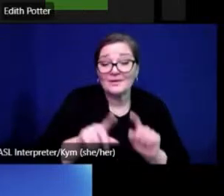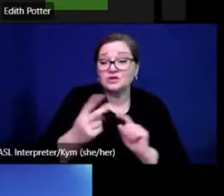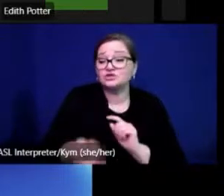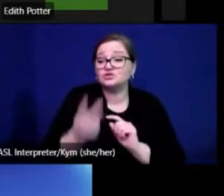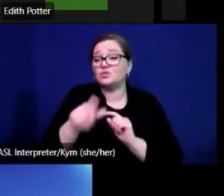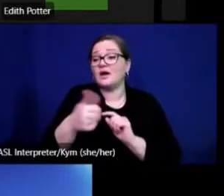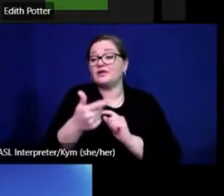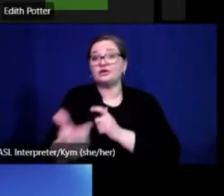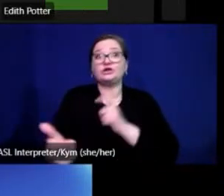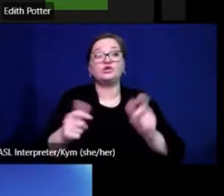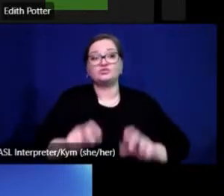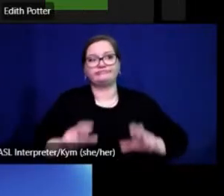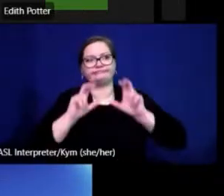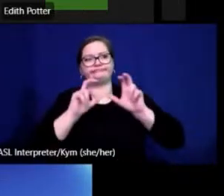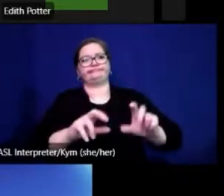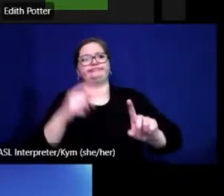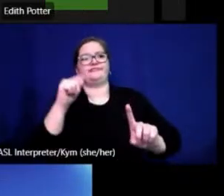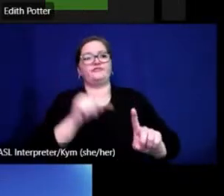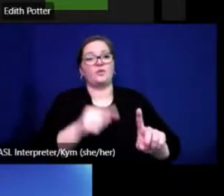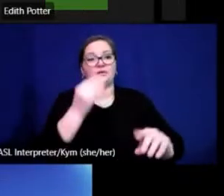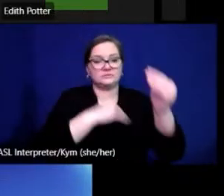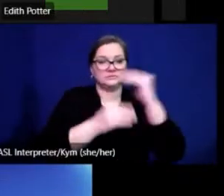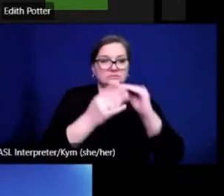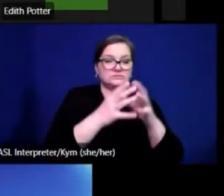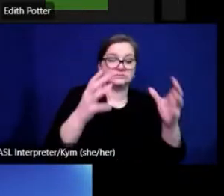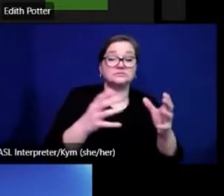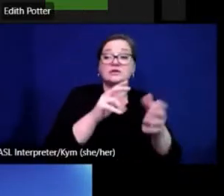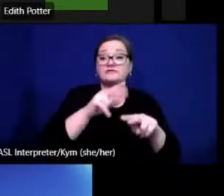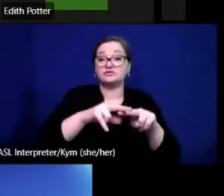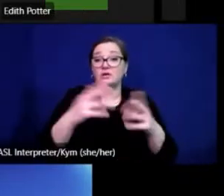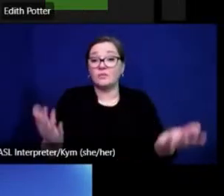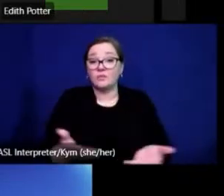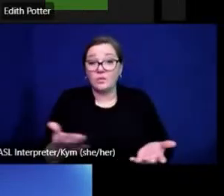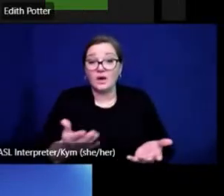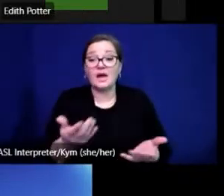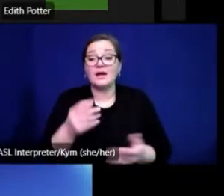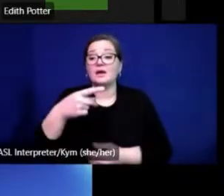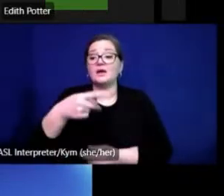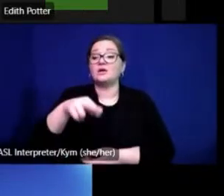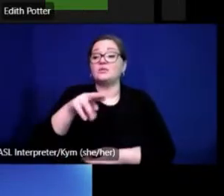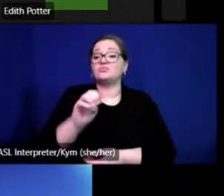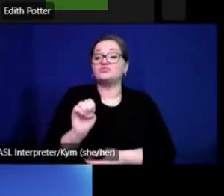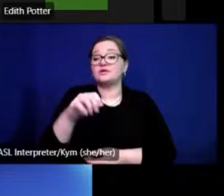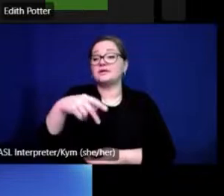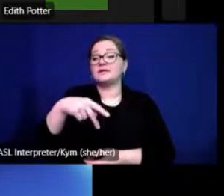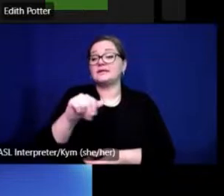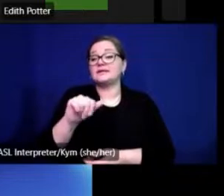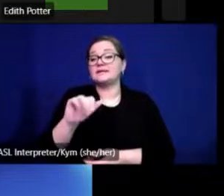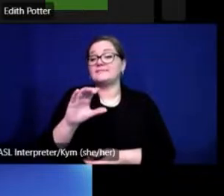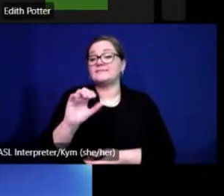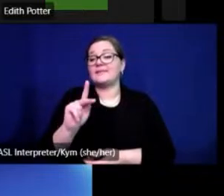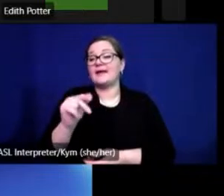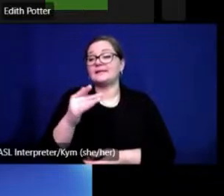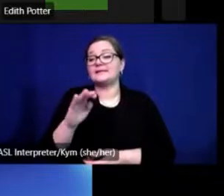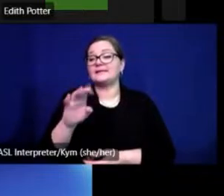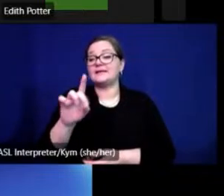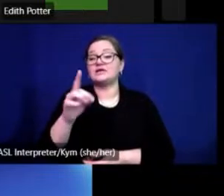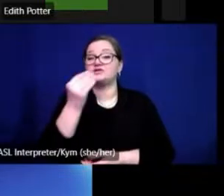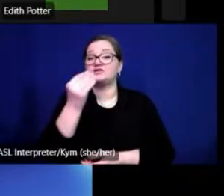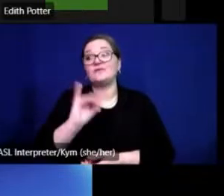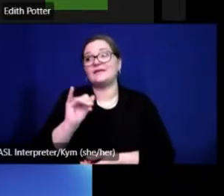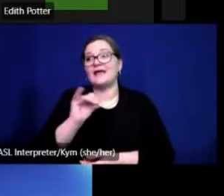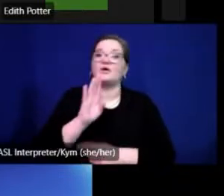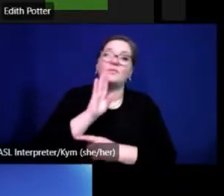big contributors to consuming a lot of salt are in prepackaged foods. So think of exactly your breakfast